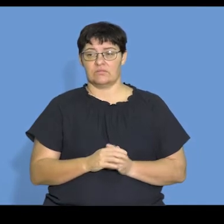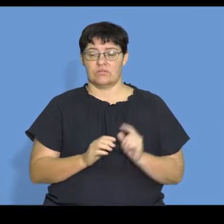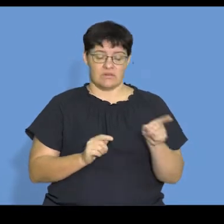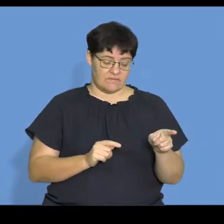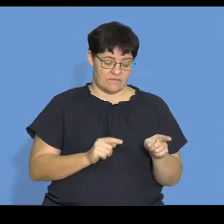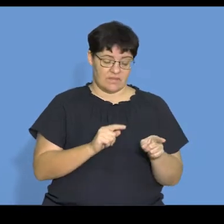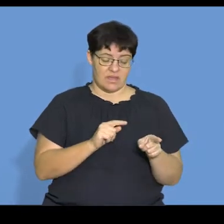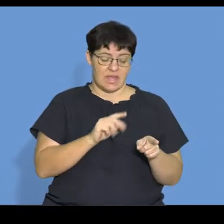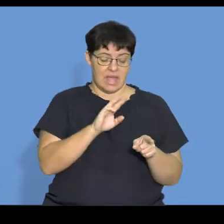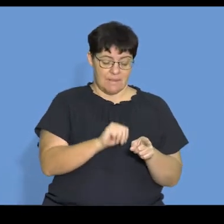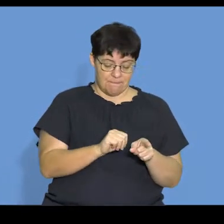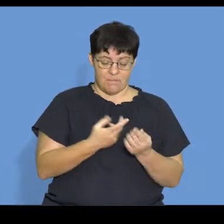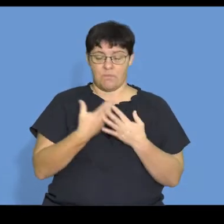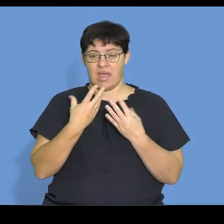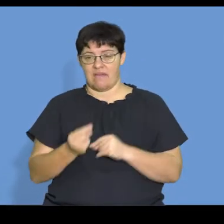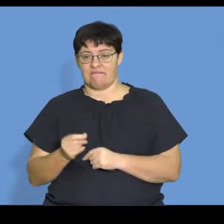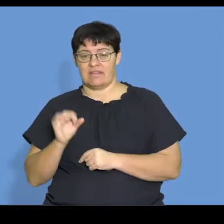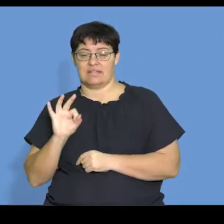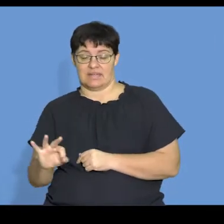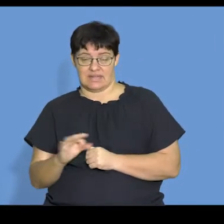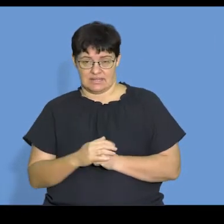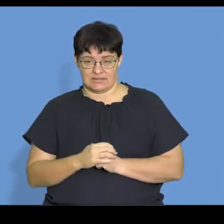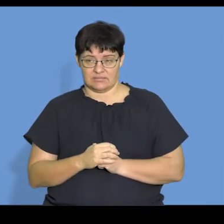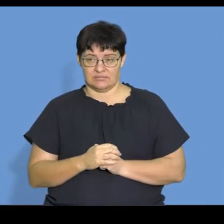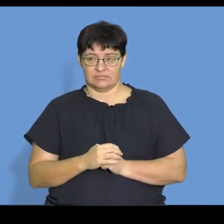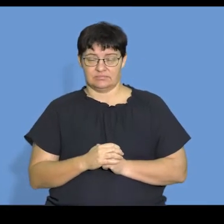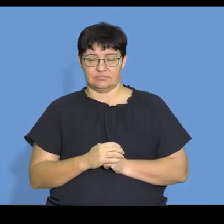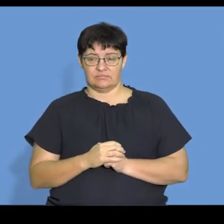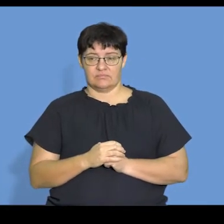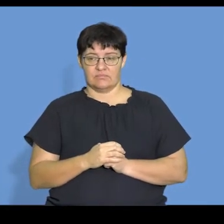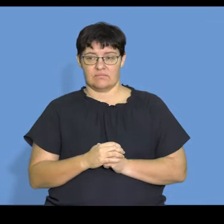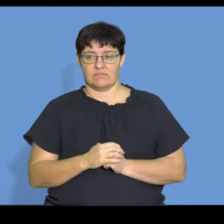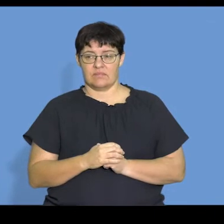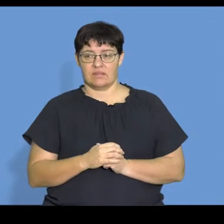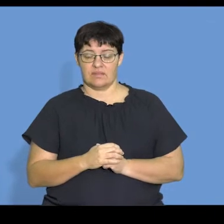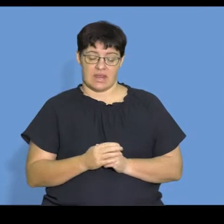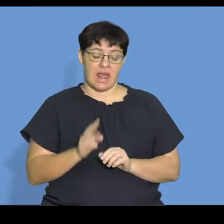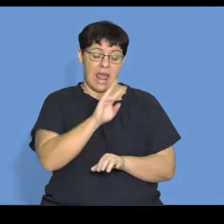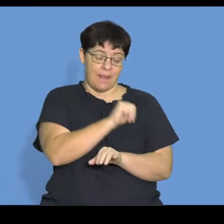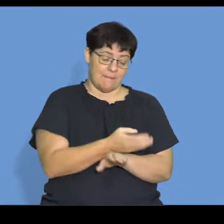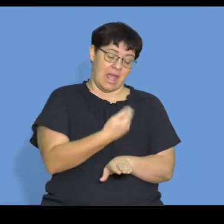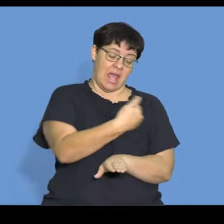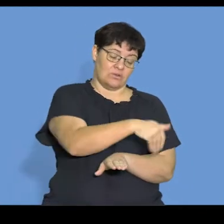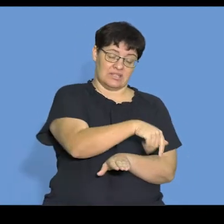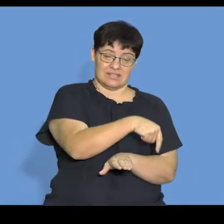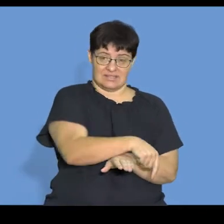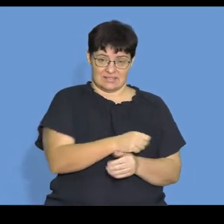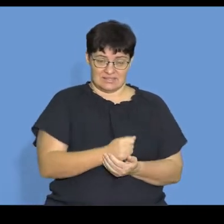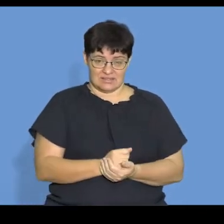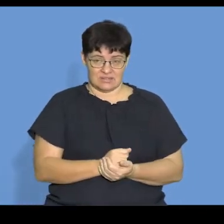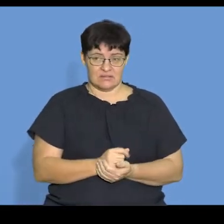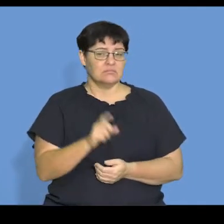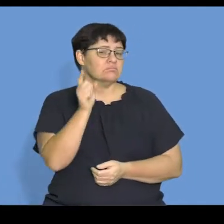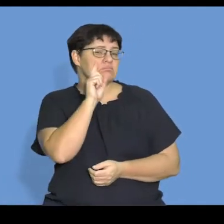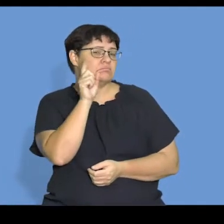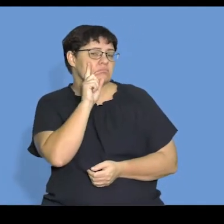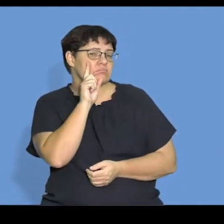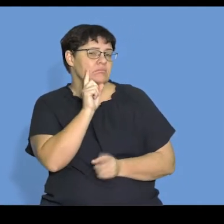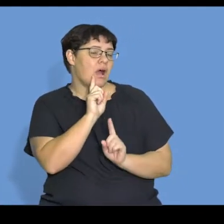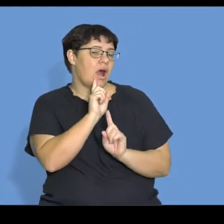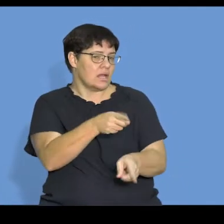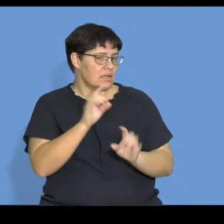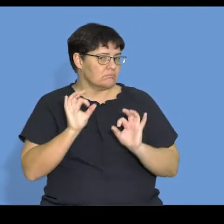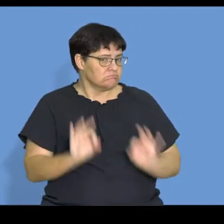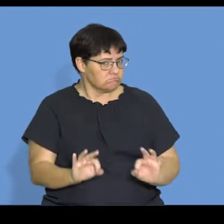I have m and I have 3 there, and then the m outside. Again, test whether your answer is correct